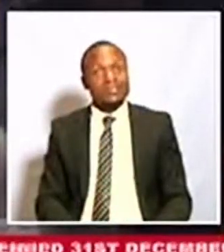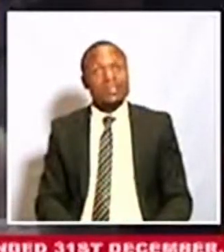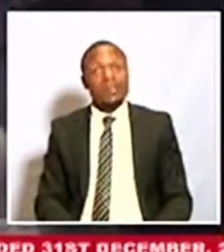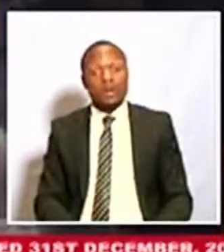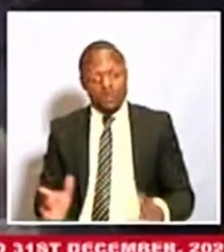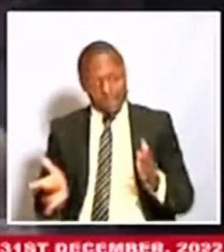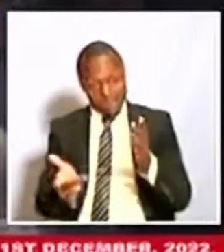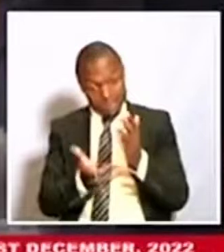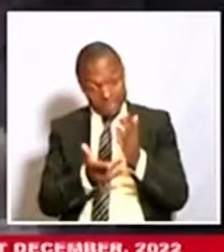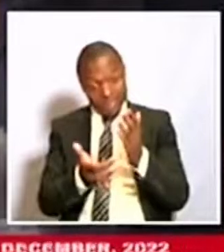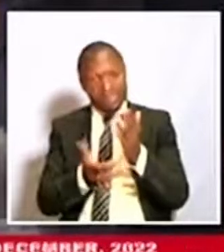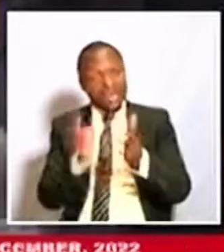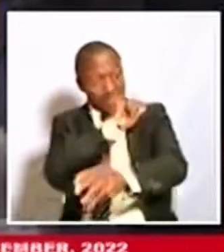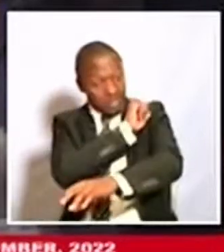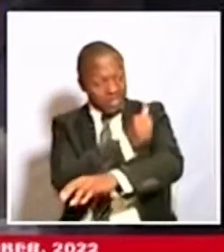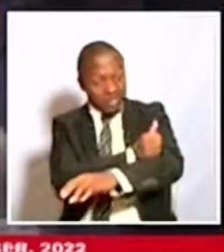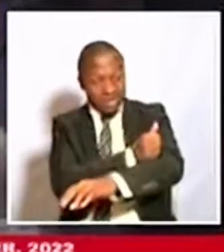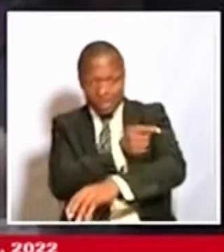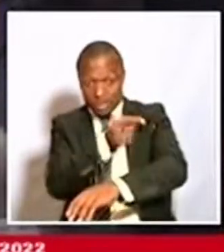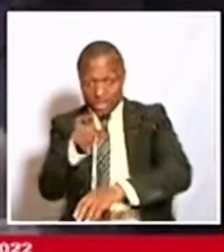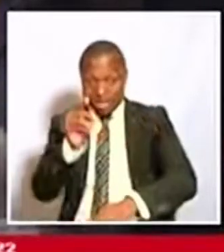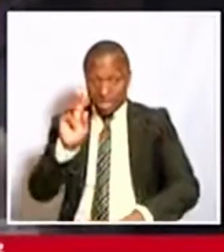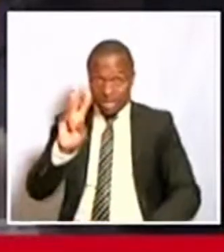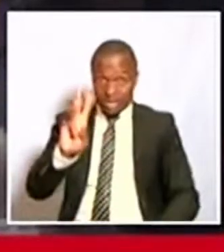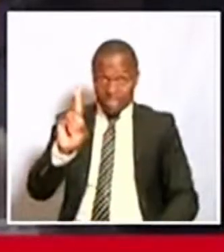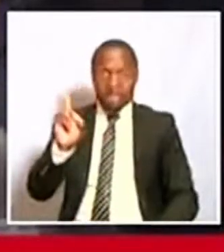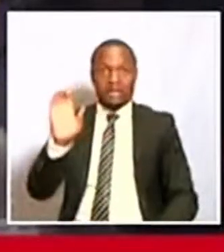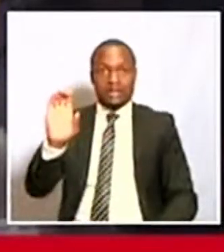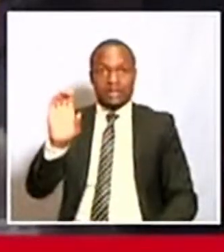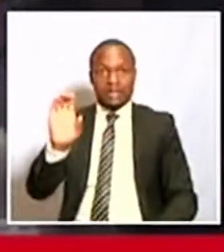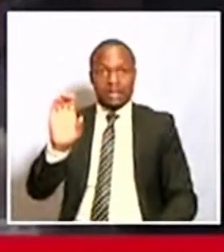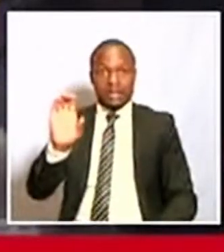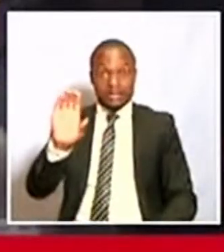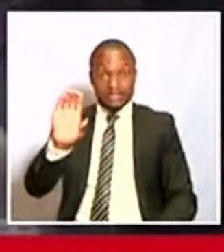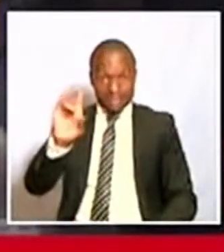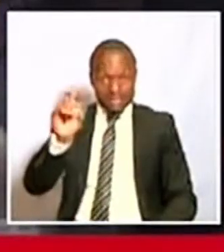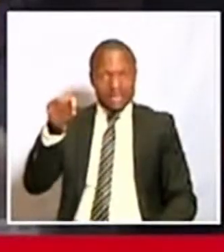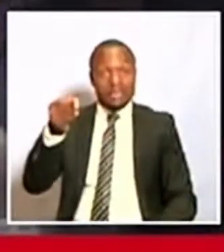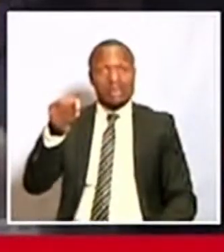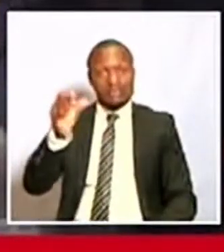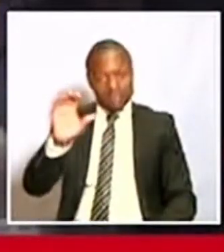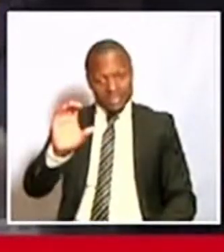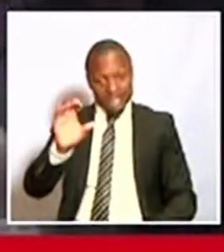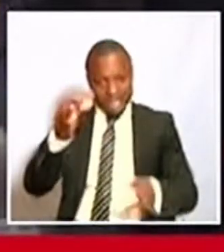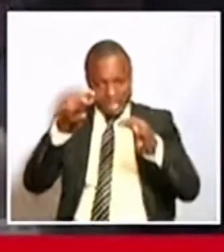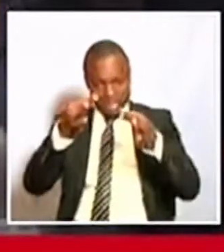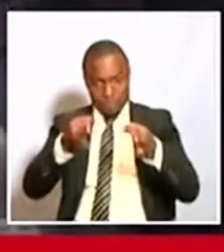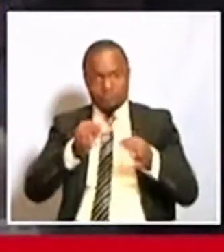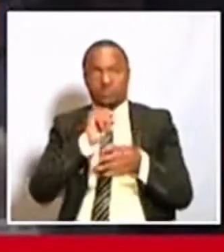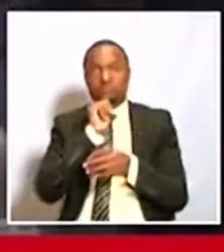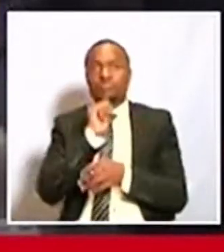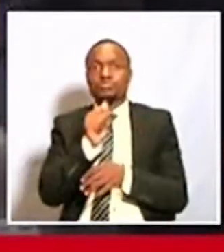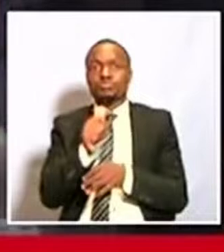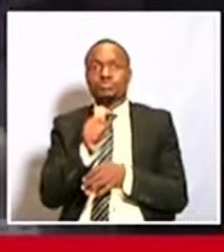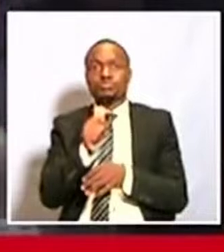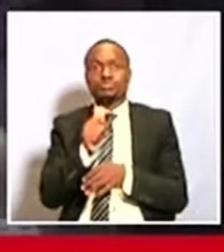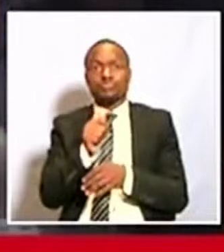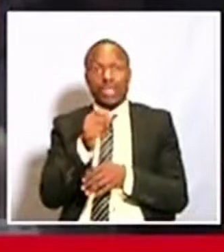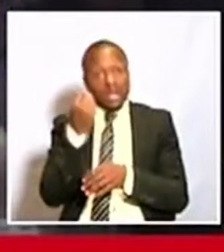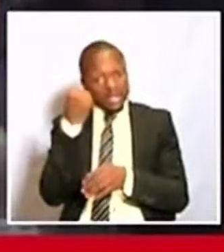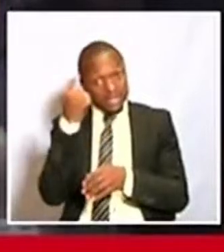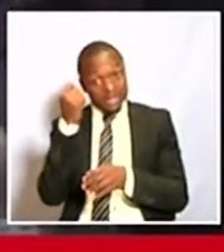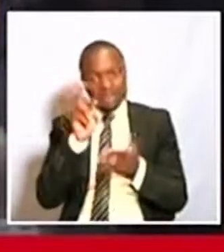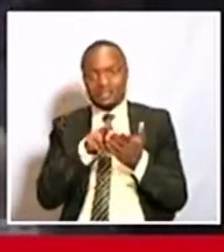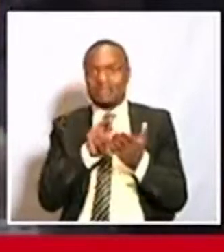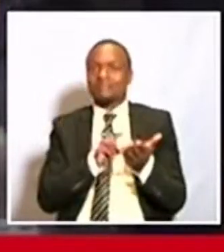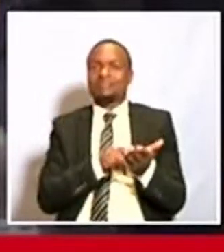technical authorities to these WDCs and CDFCs. So if we don't adequately understand the